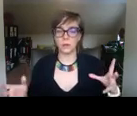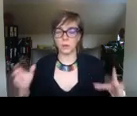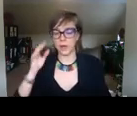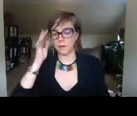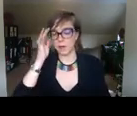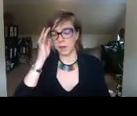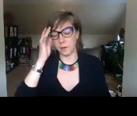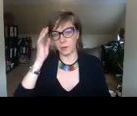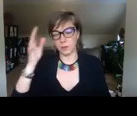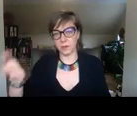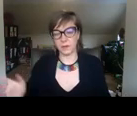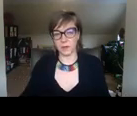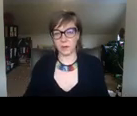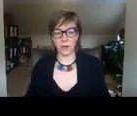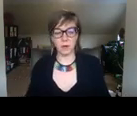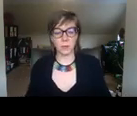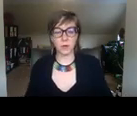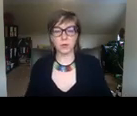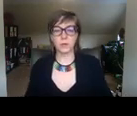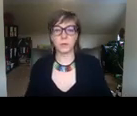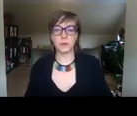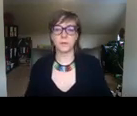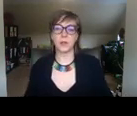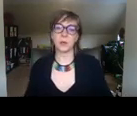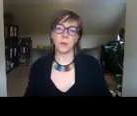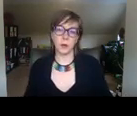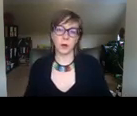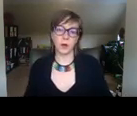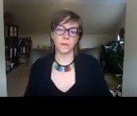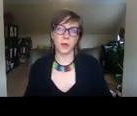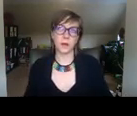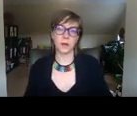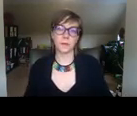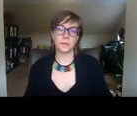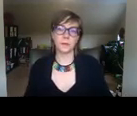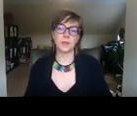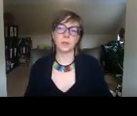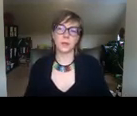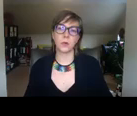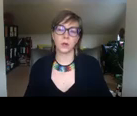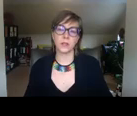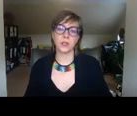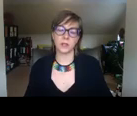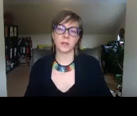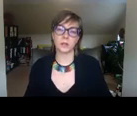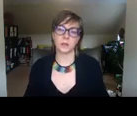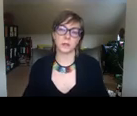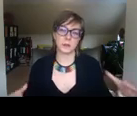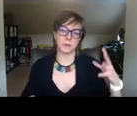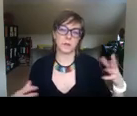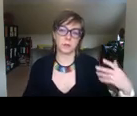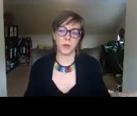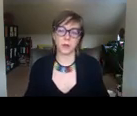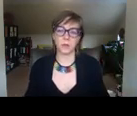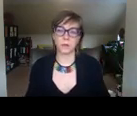I didn't find anything that was specific to healthcare interpreters, but Interpret America and at least one other organization has done